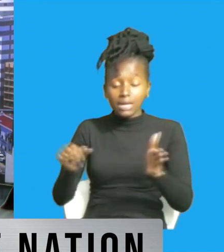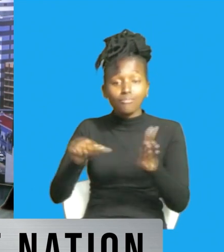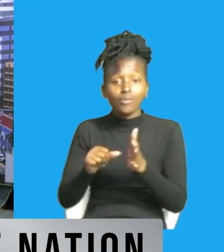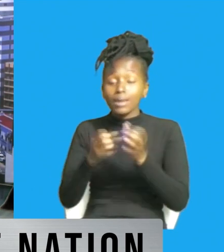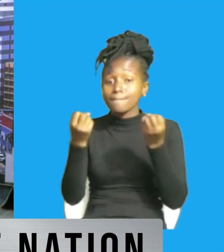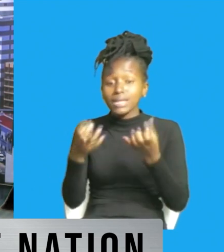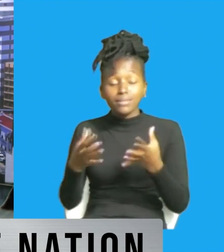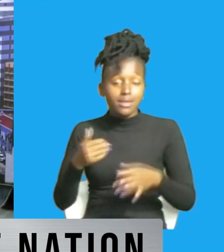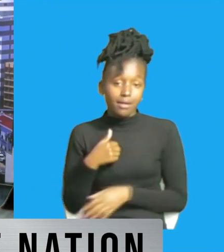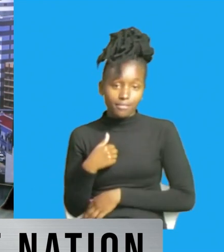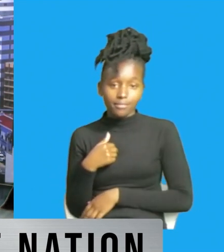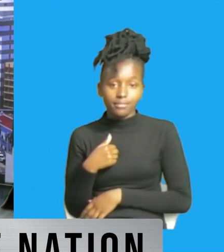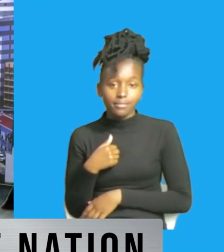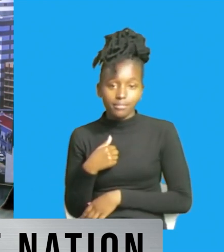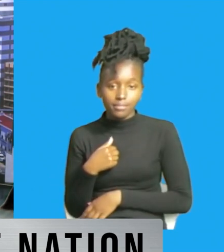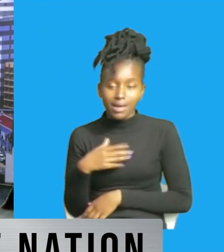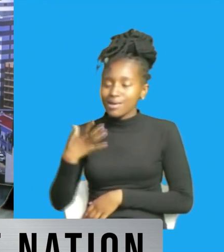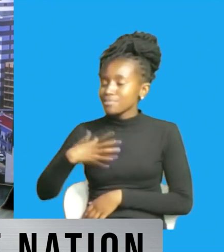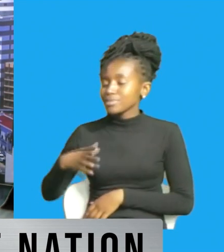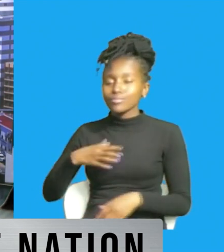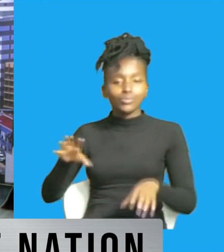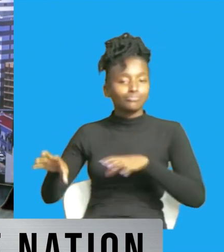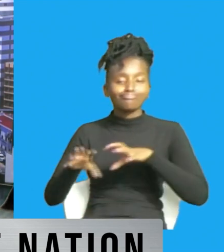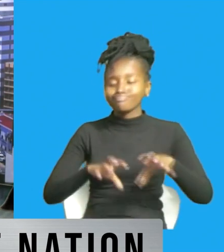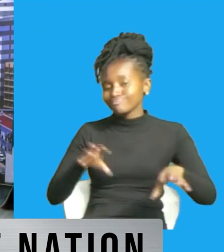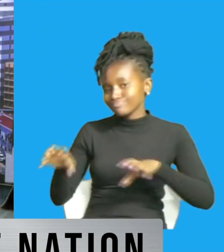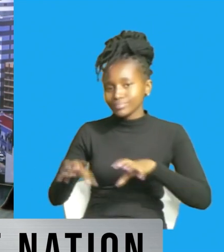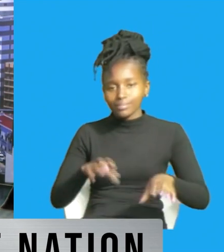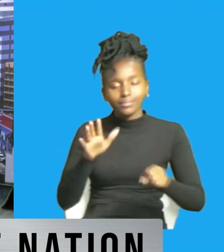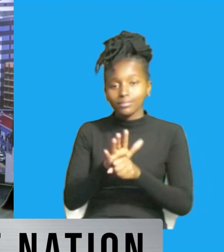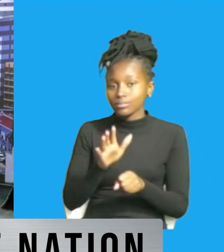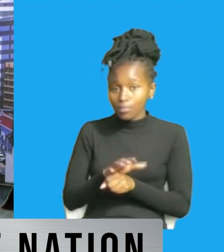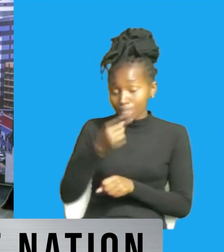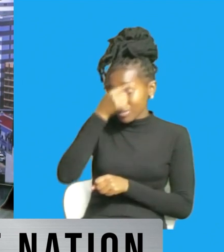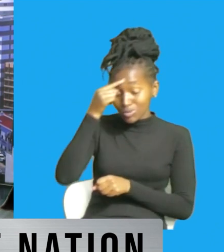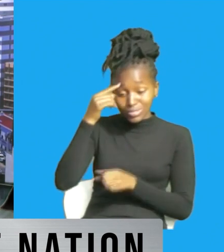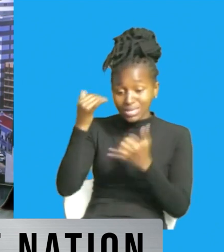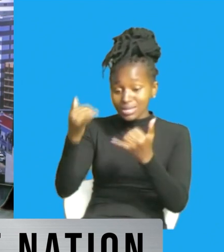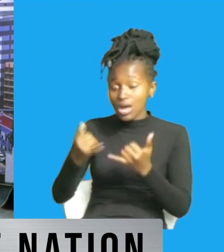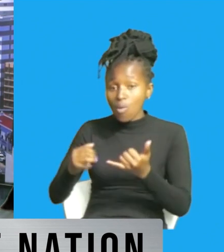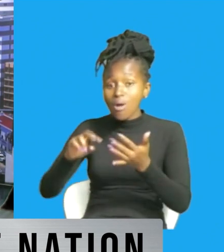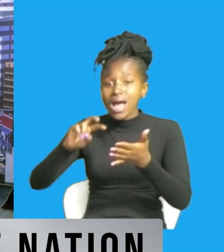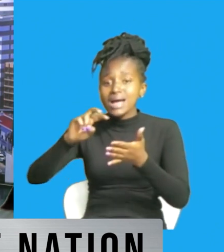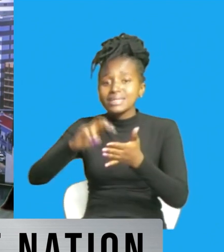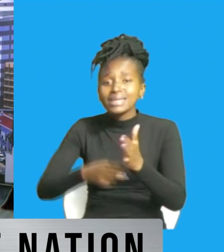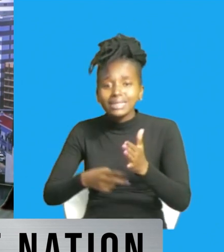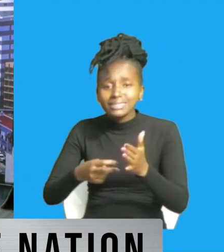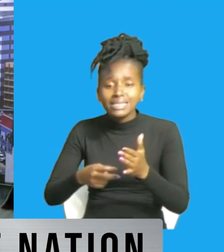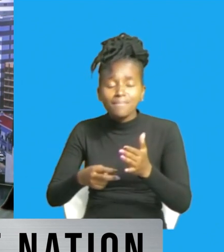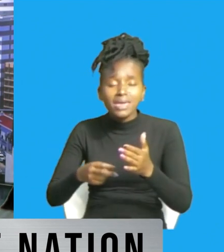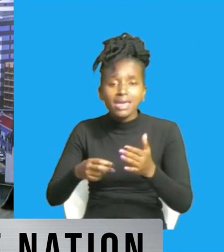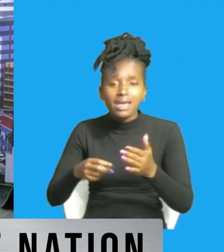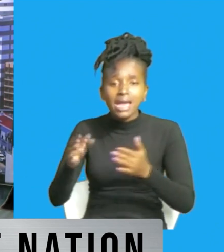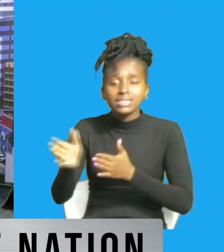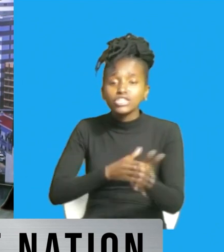holes. Jonah, we have suffered in the situation where taxation has driven companies out of this country, not